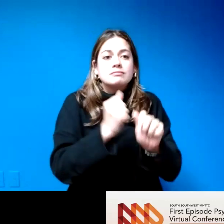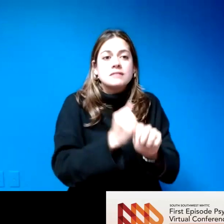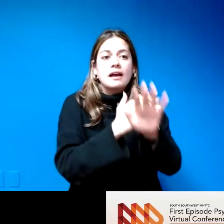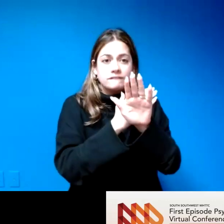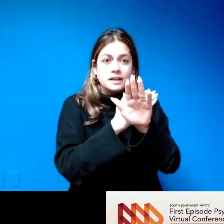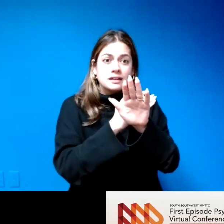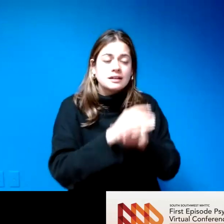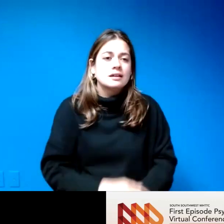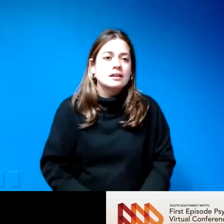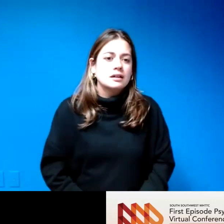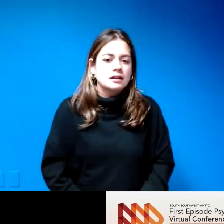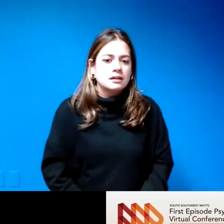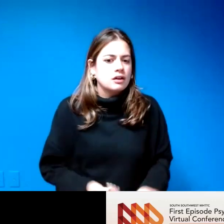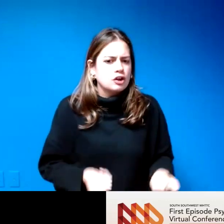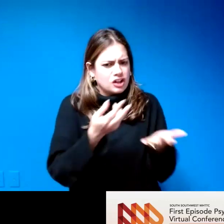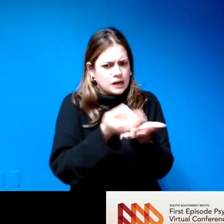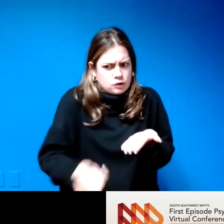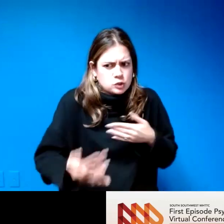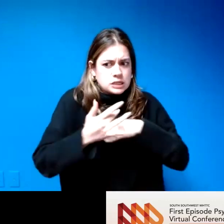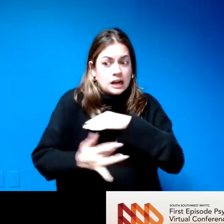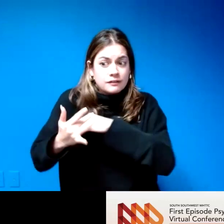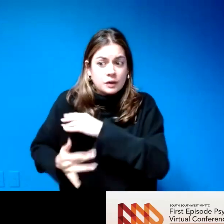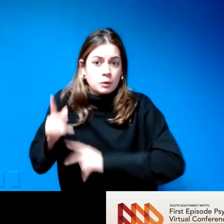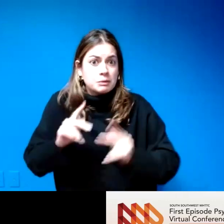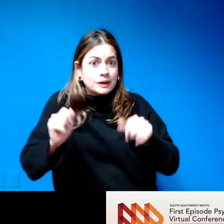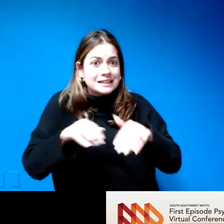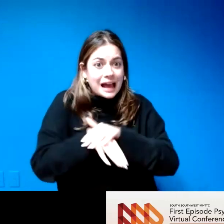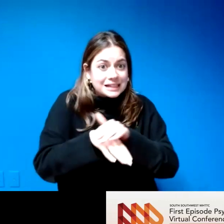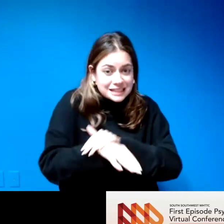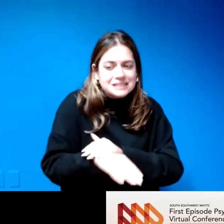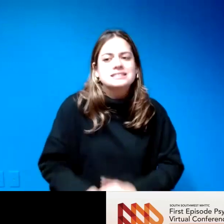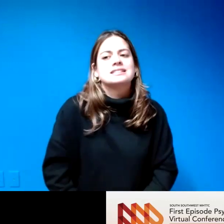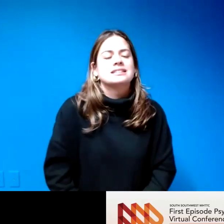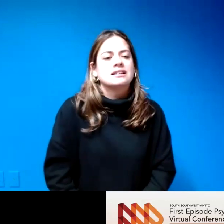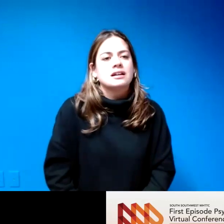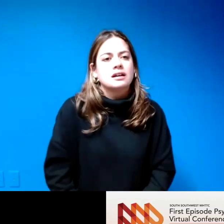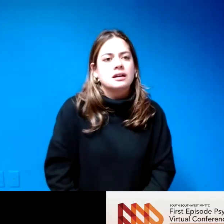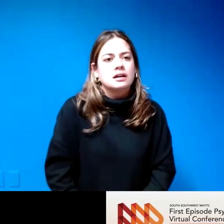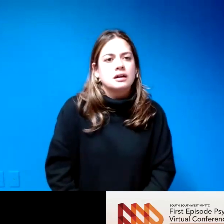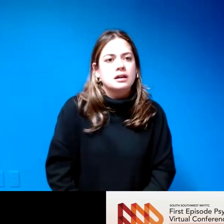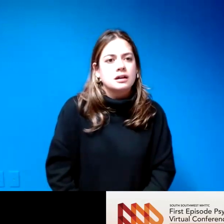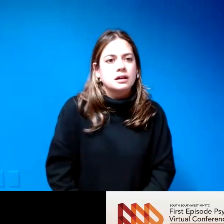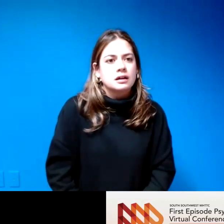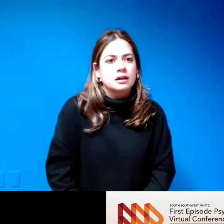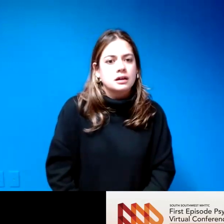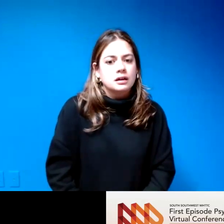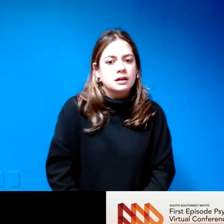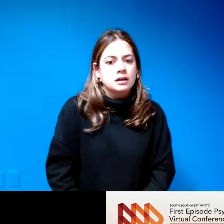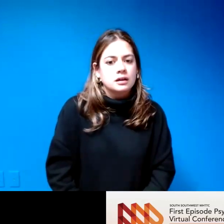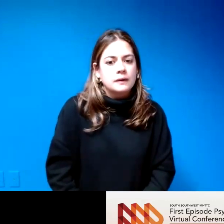resources that are available that people can now access and reaching out to centers